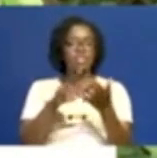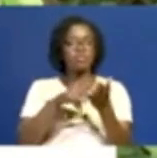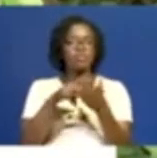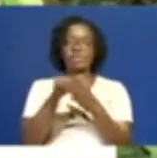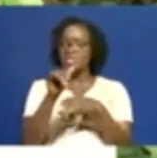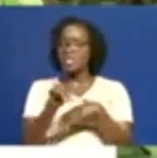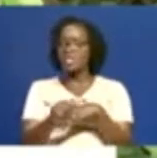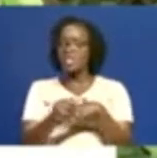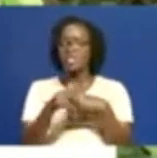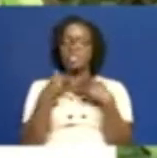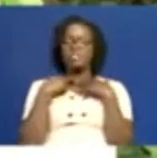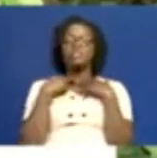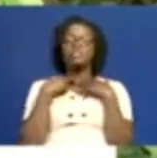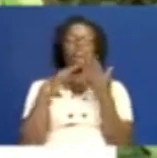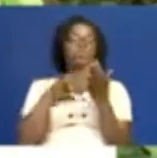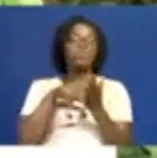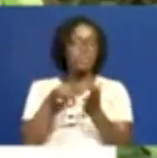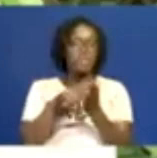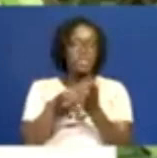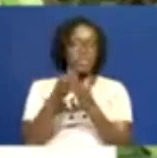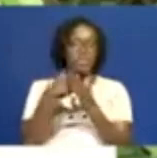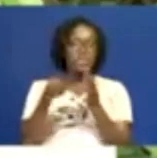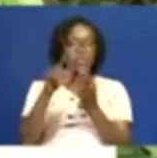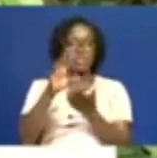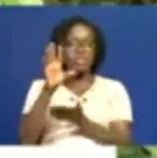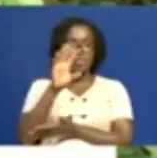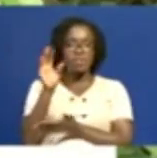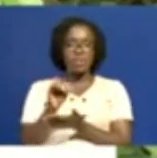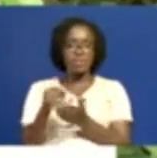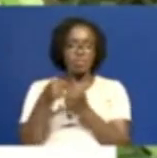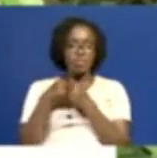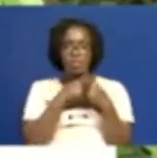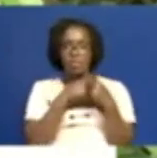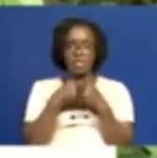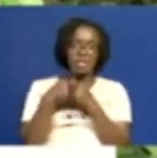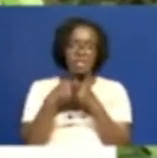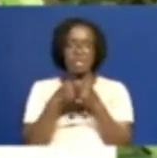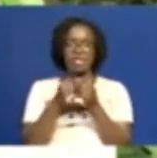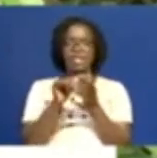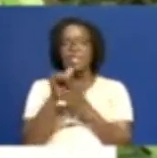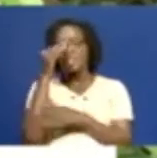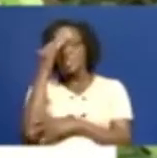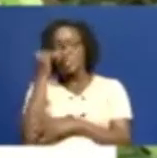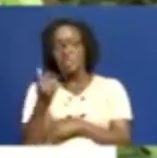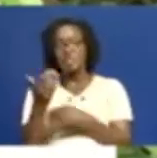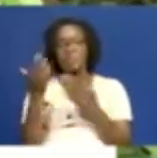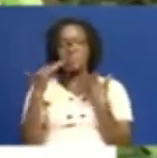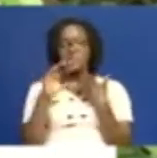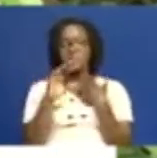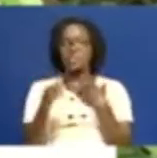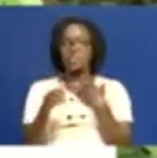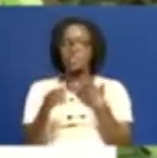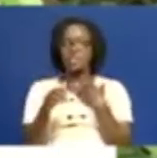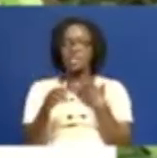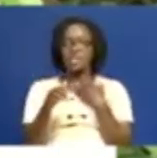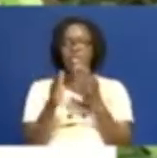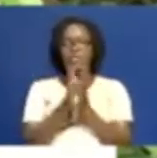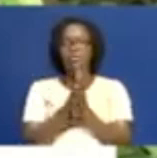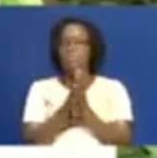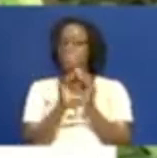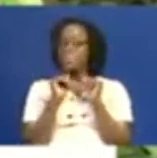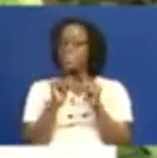is there will be stalled projects, even passing the budgets will be a challenge. And that's why Meru County could be staring